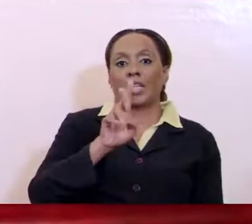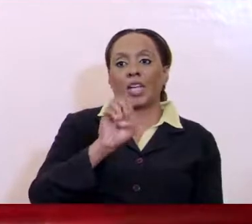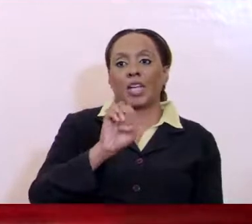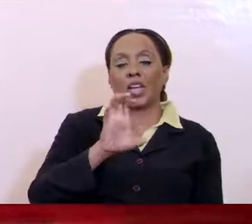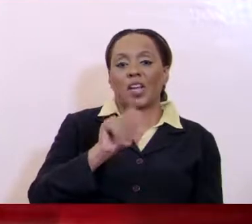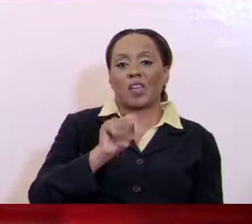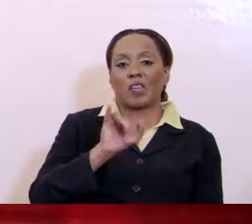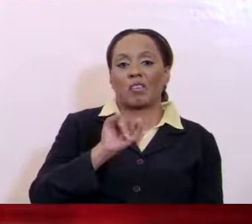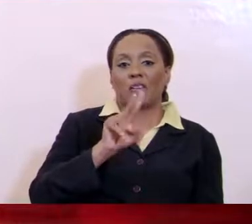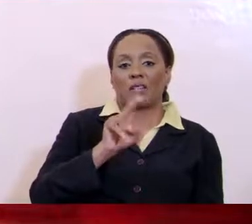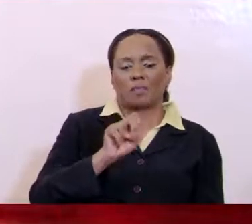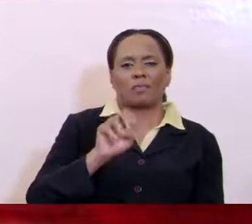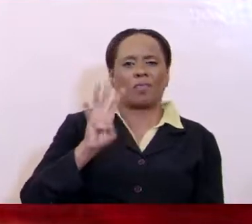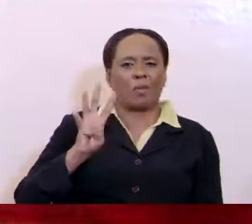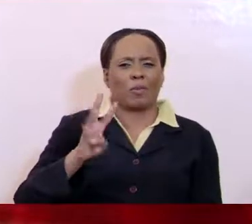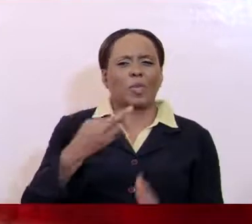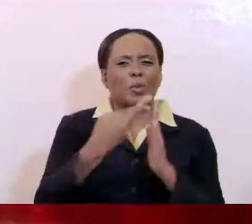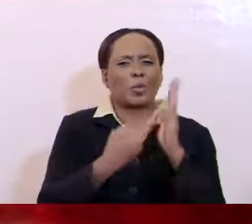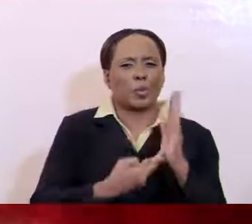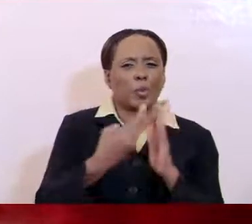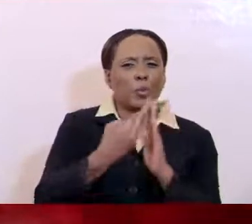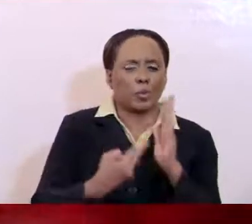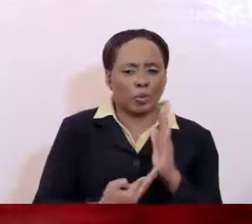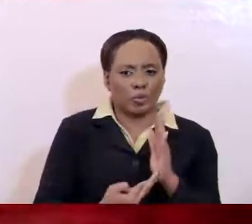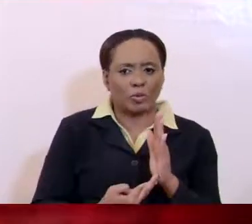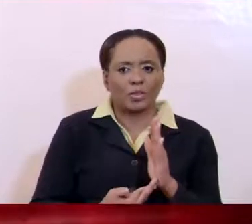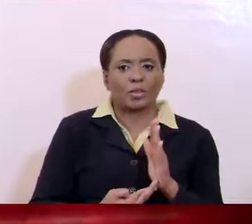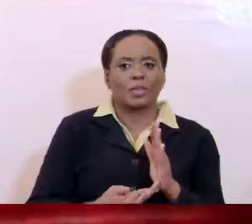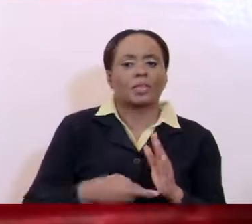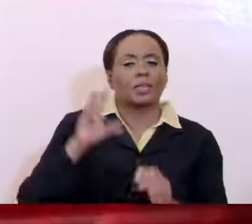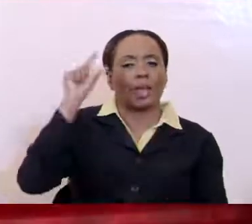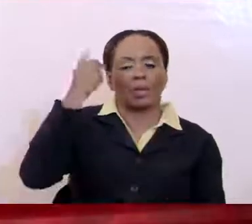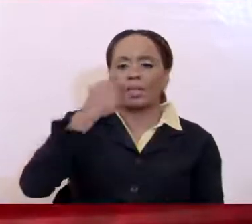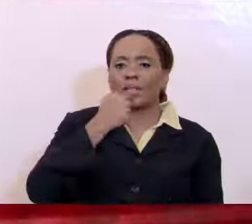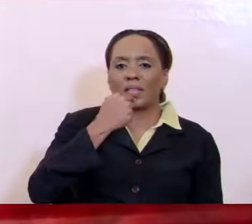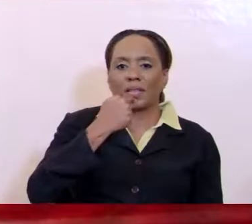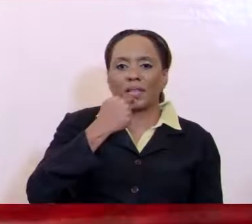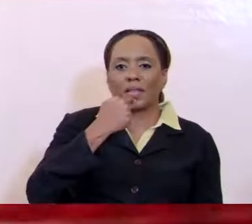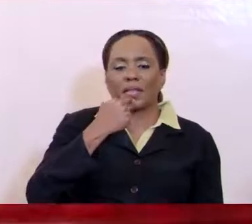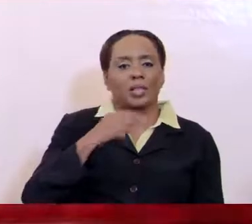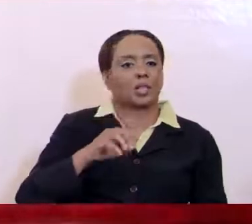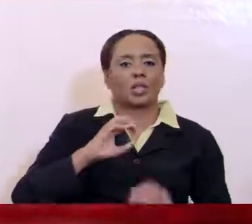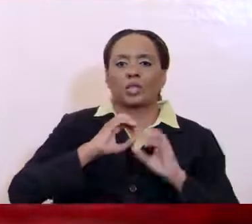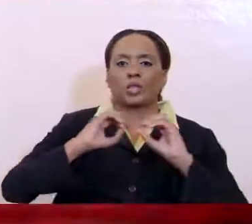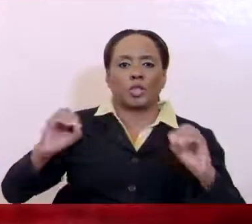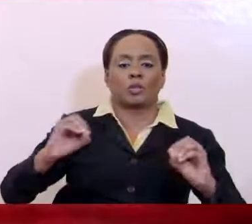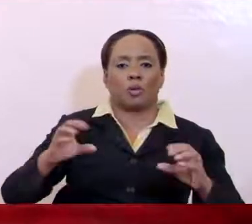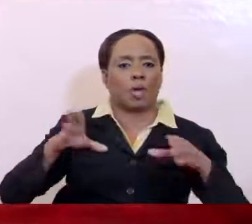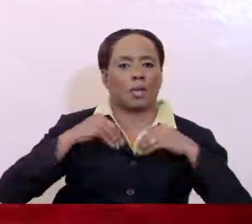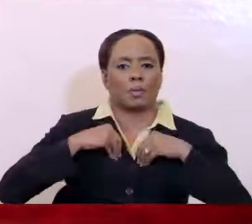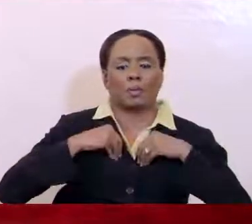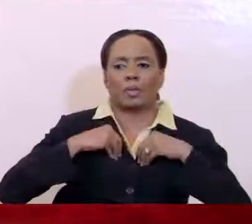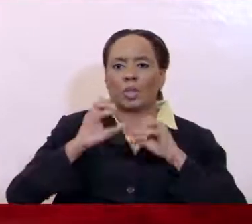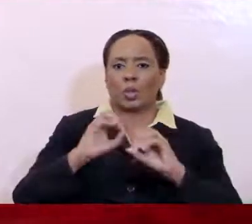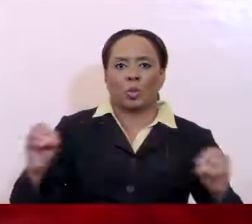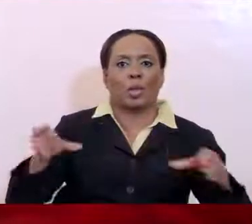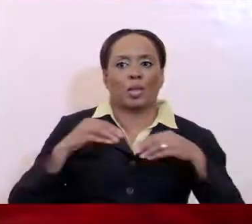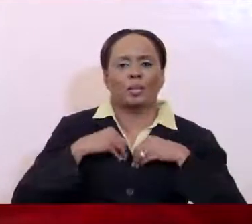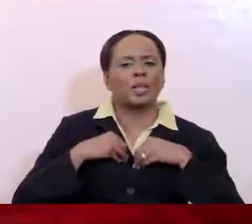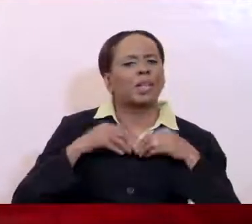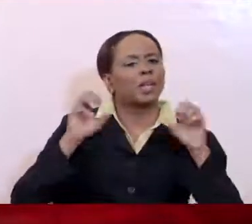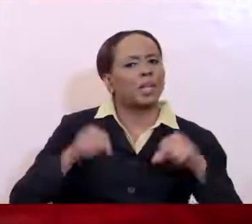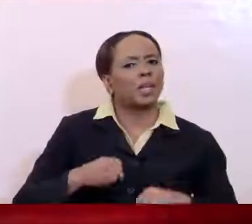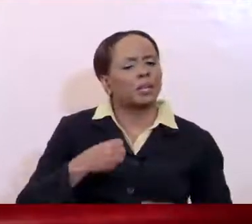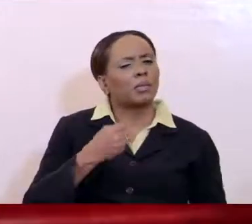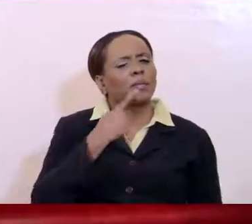tolerance approach during that period, could you give us an assessment regarding the compliance,